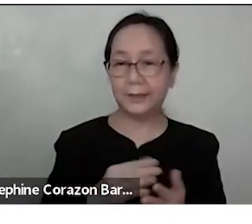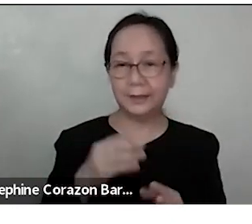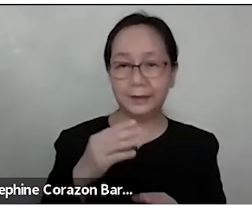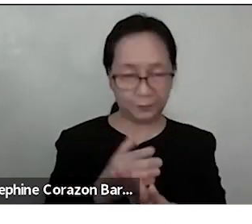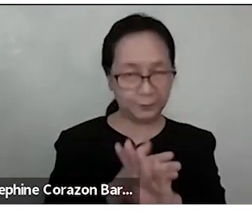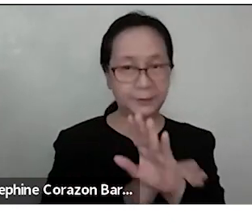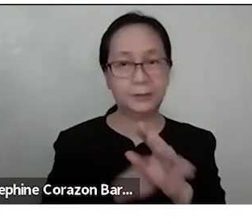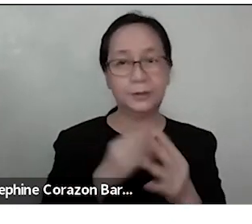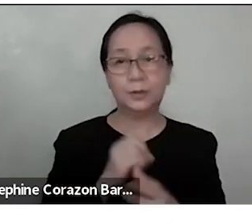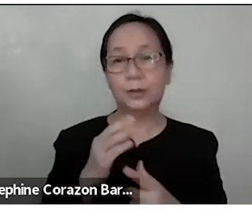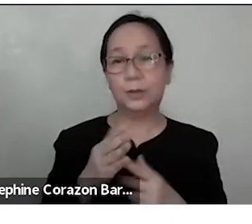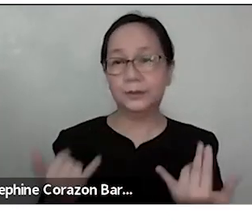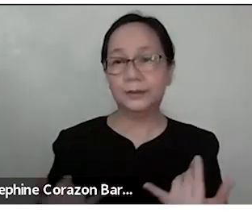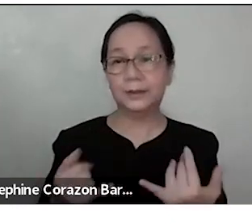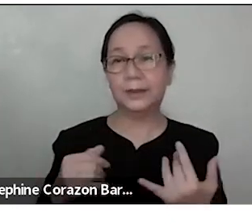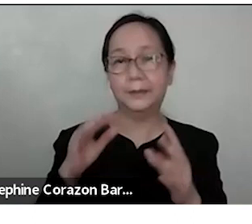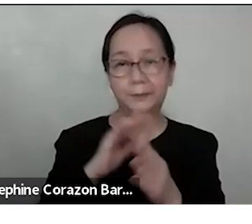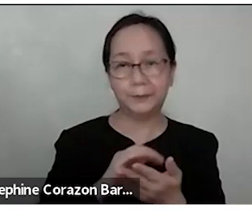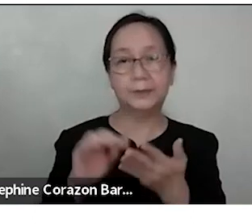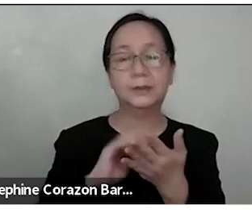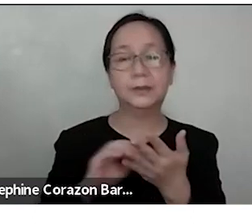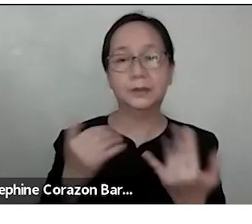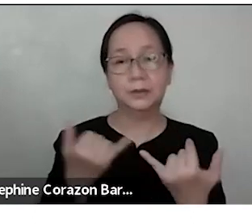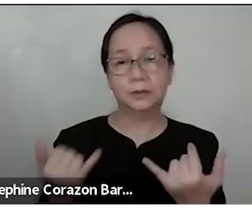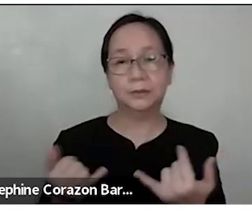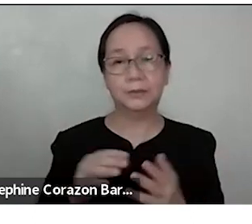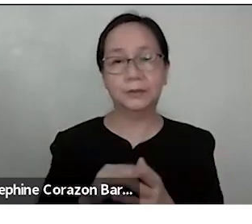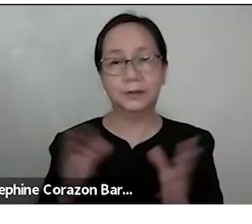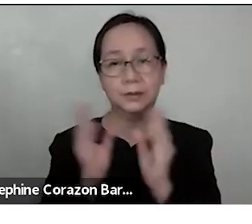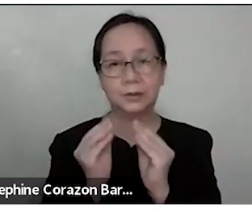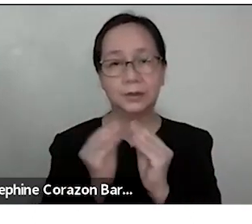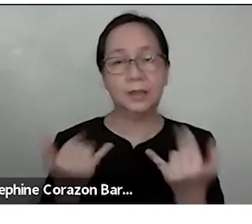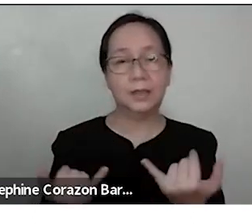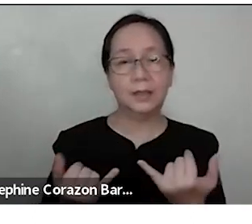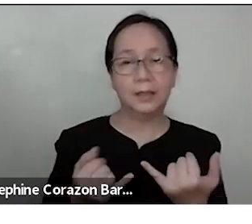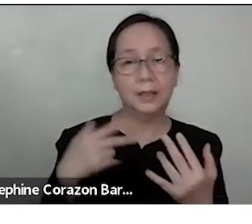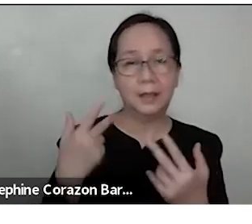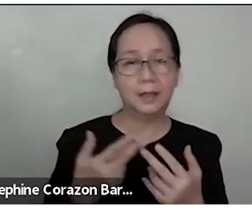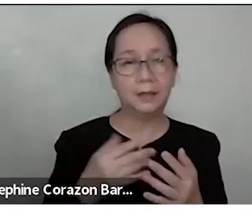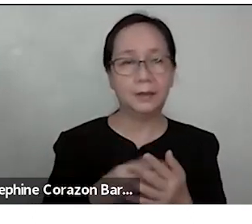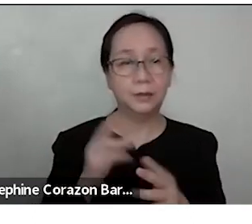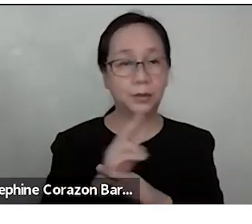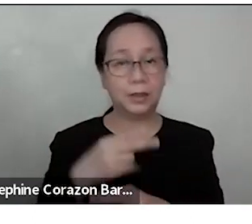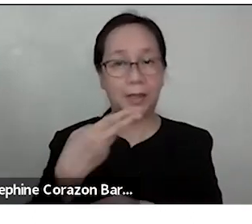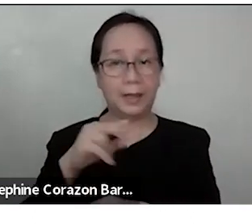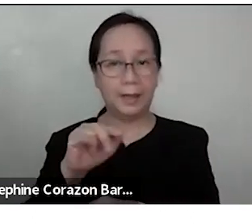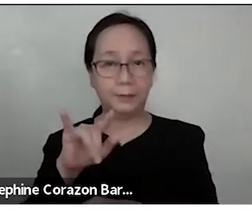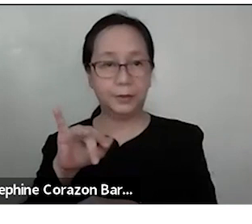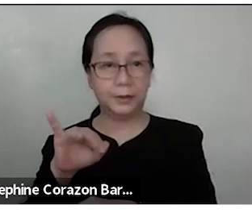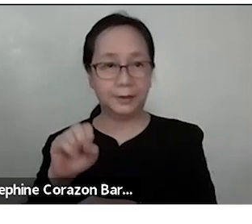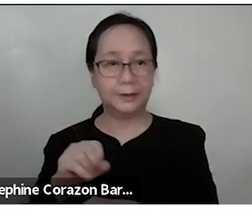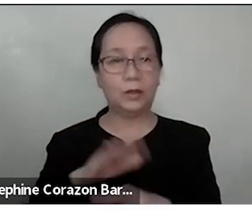development or in the implementation of the sections. I'll start with the point about using hybrid methods because of the